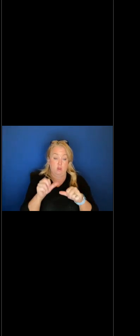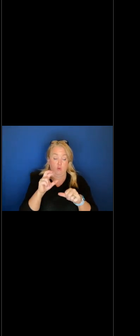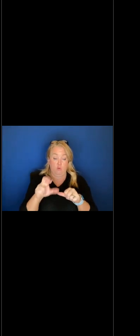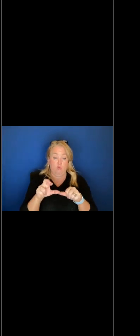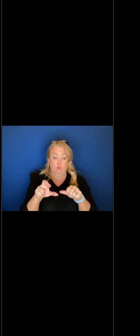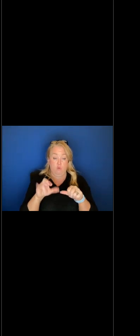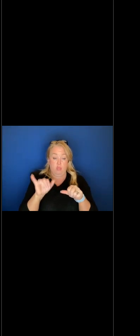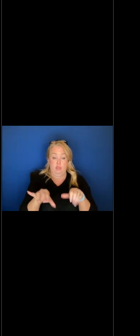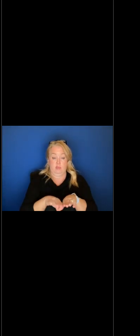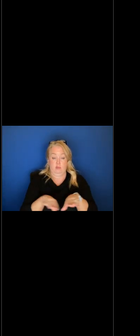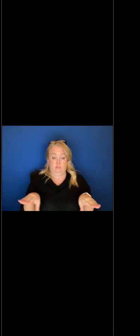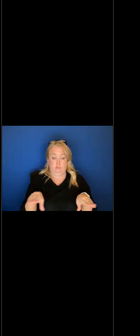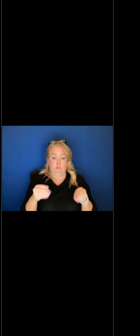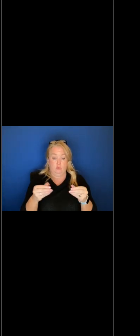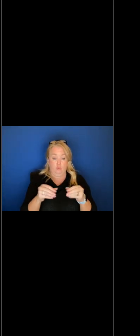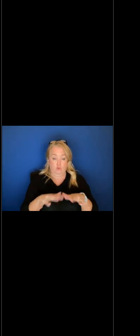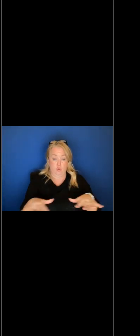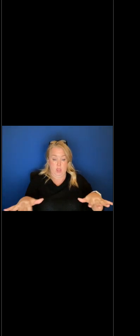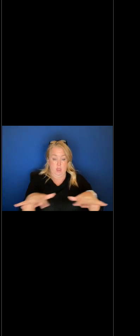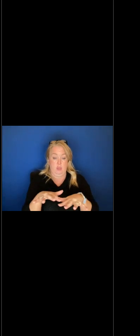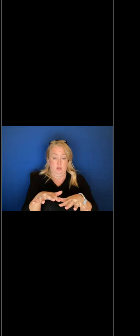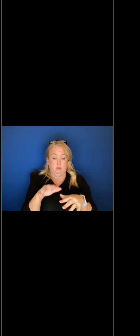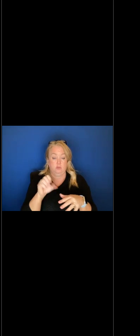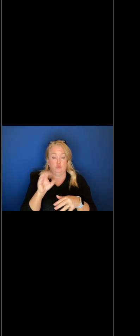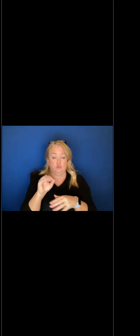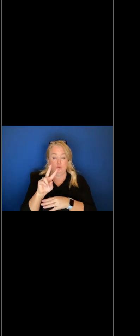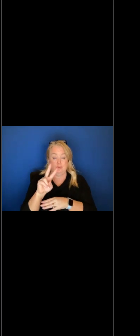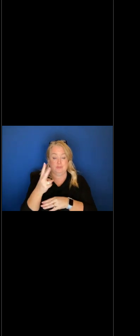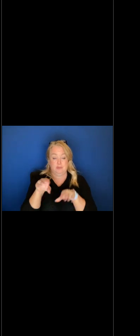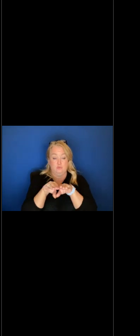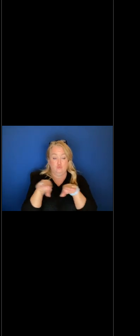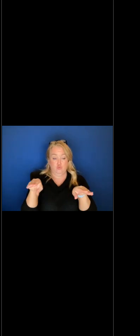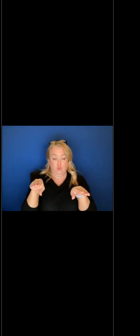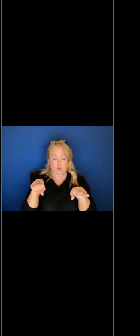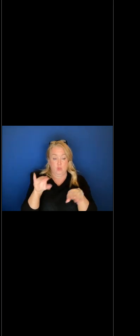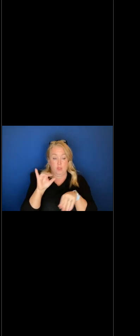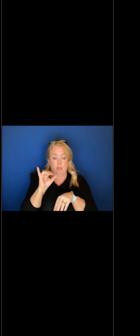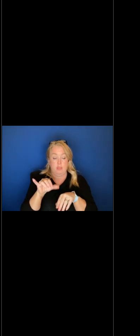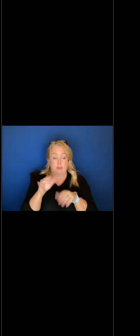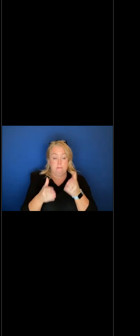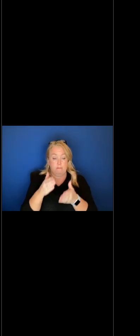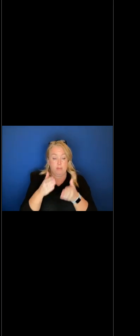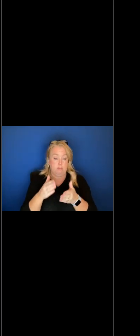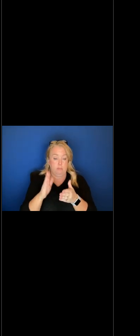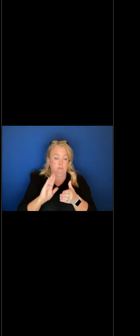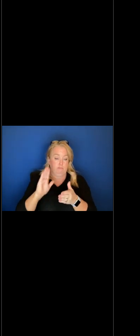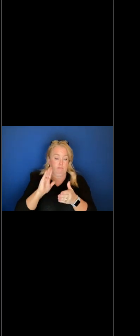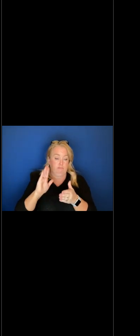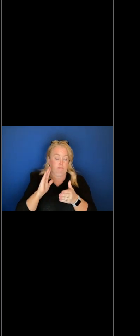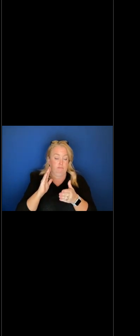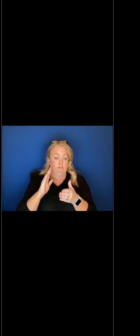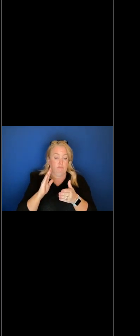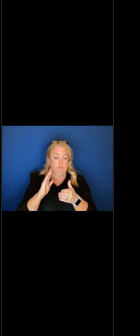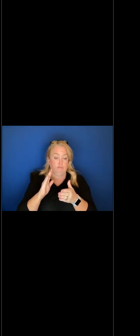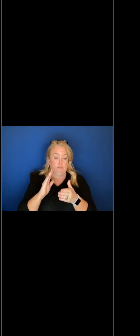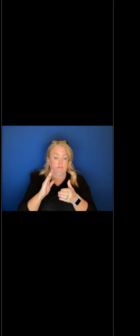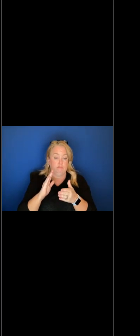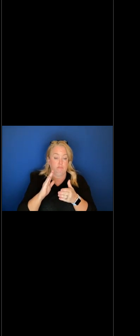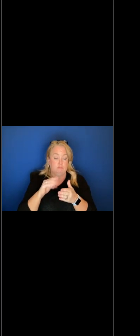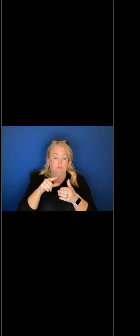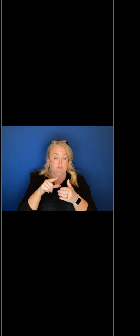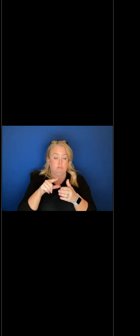manipulates a site or lot grade, so a second story that might have been treated as